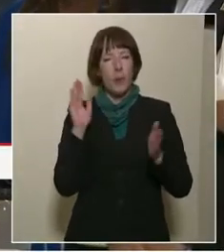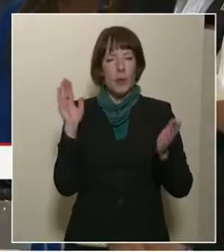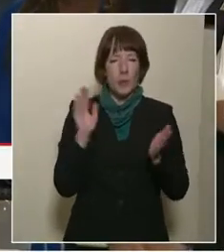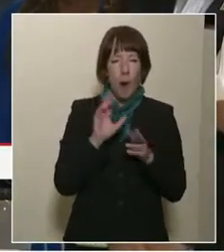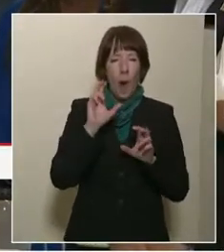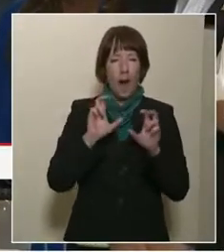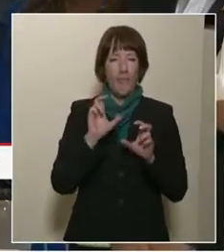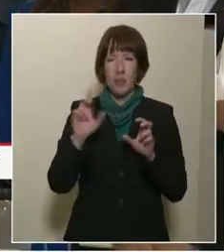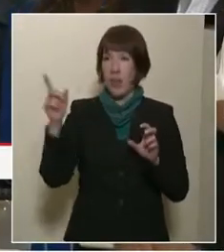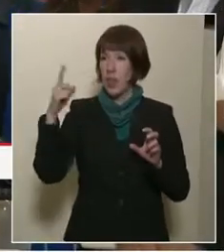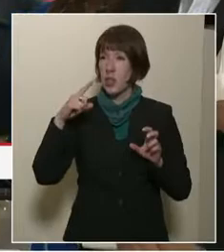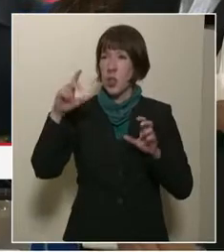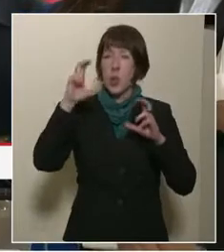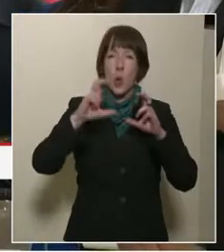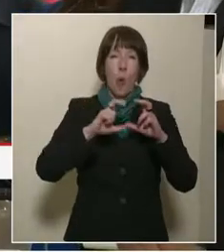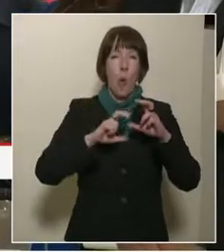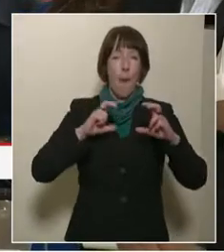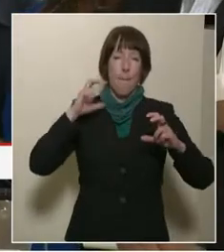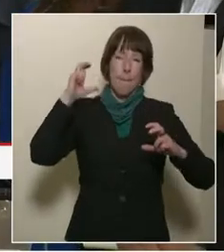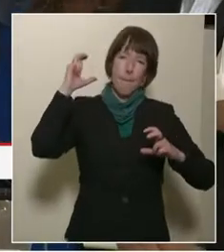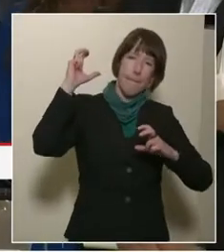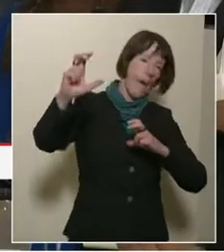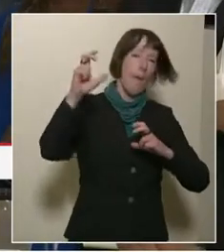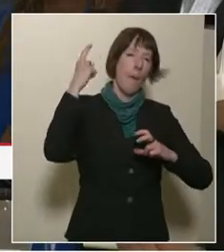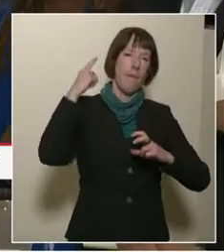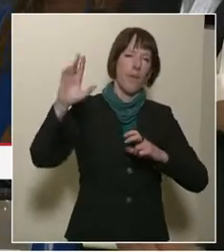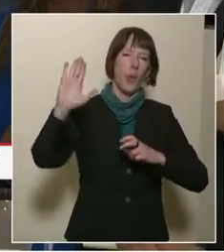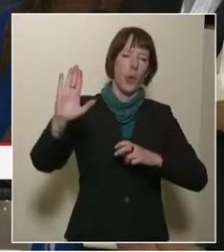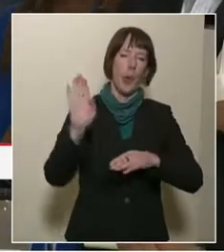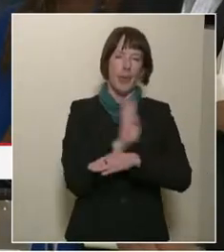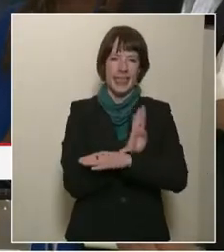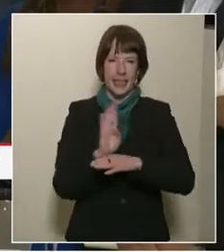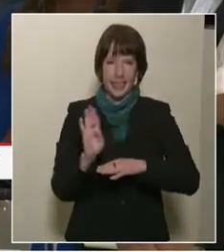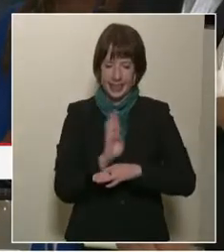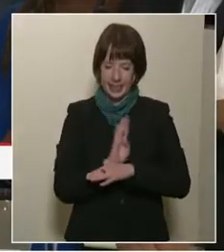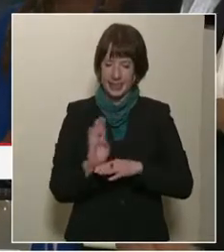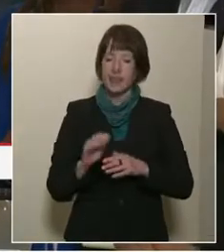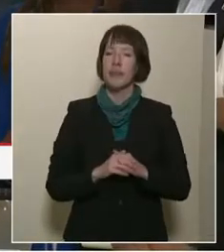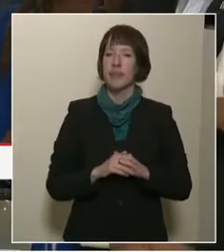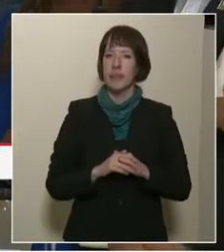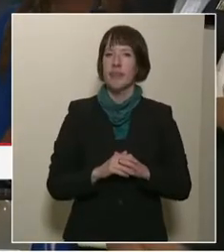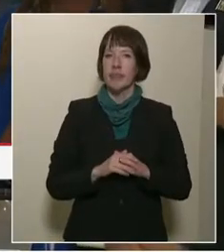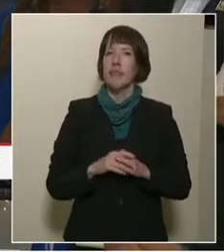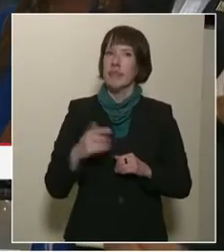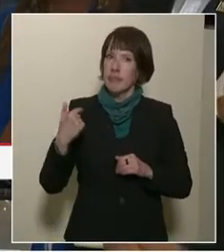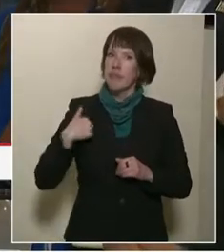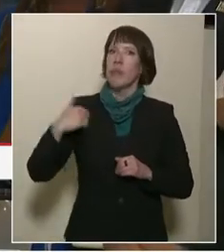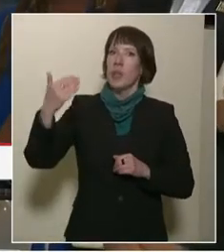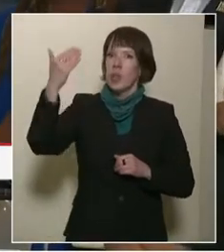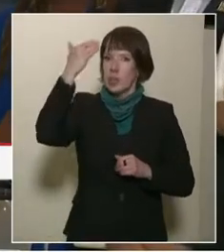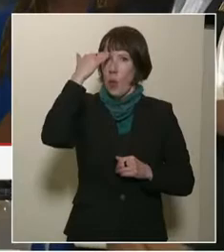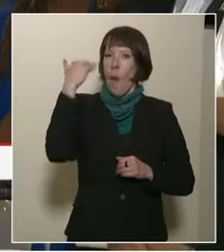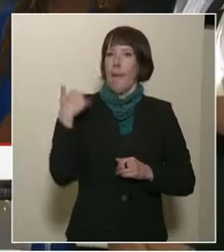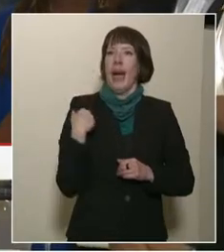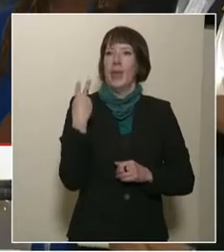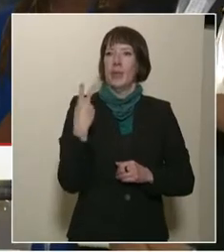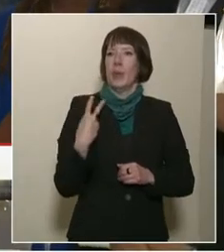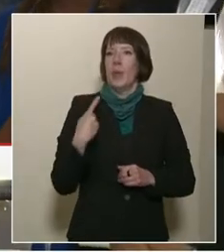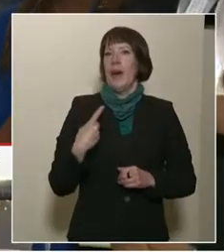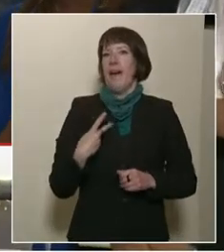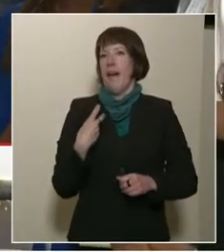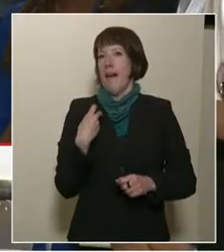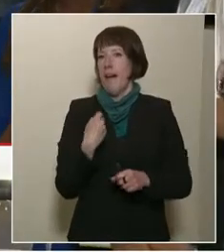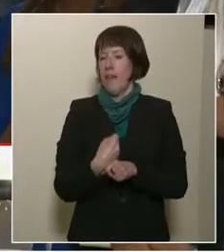into really powerful things for your business. And we know what the last 2.5 years have been like. So